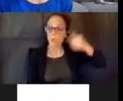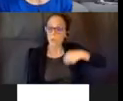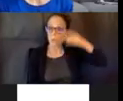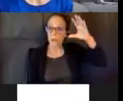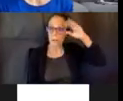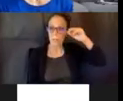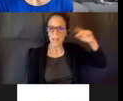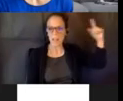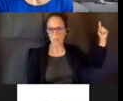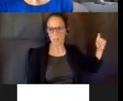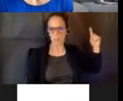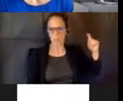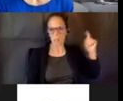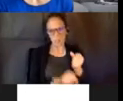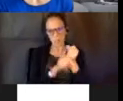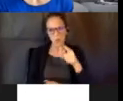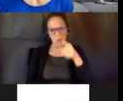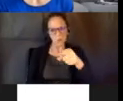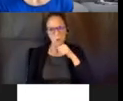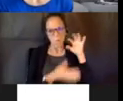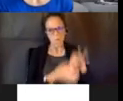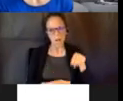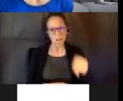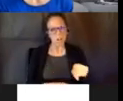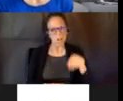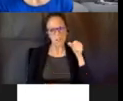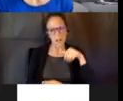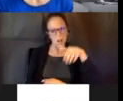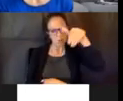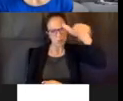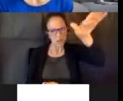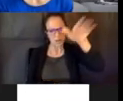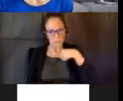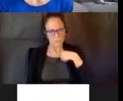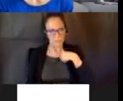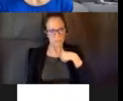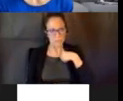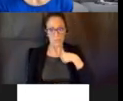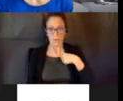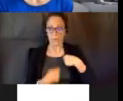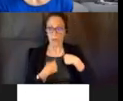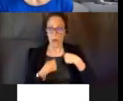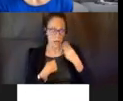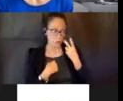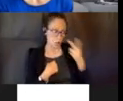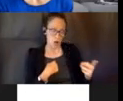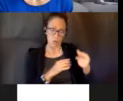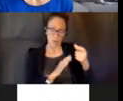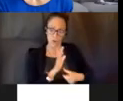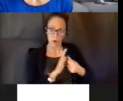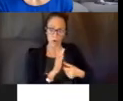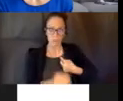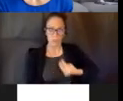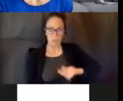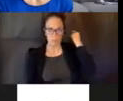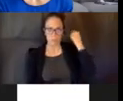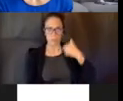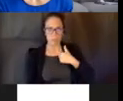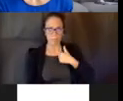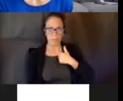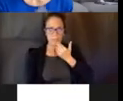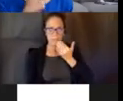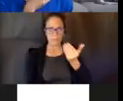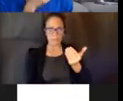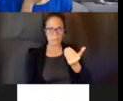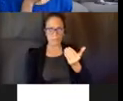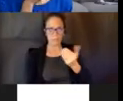right, to my own experience when I was 9, to the sense of all the times, to the experience of George Floyd, to Christian Cooper, to the